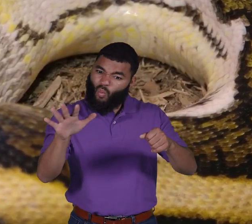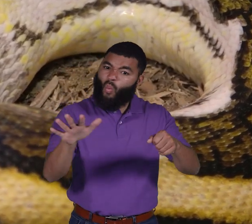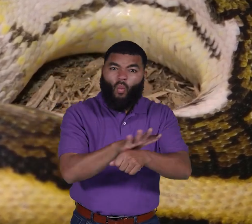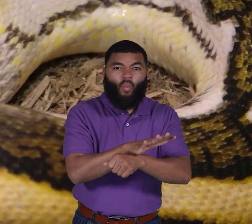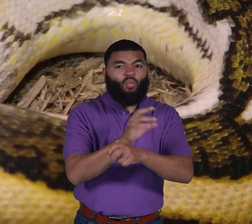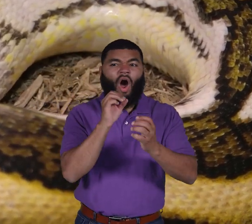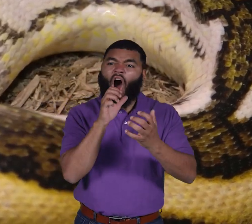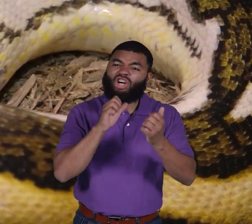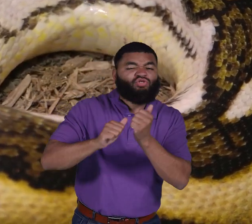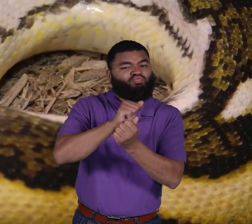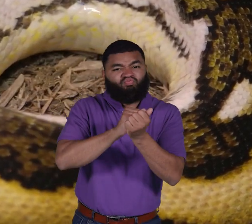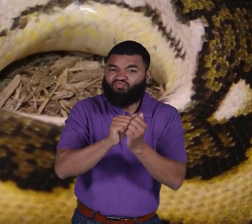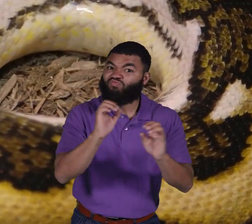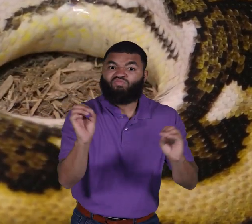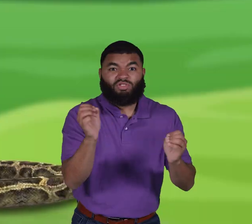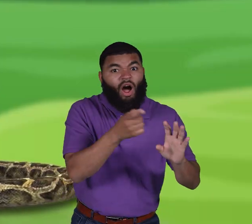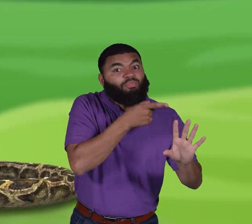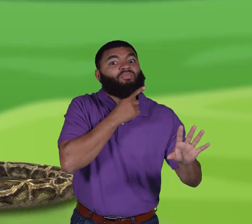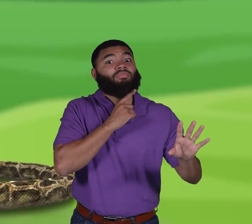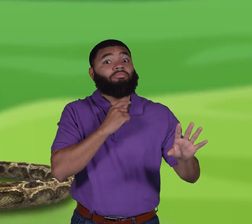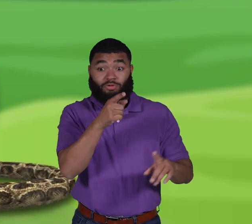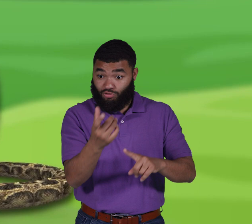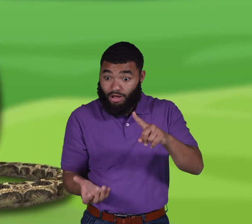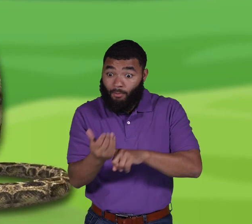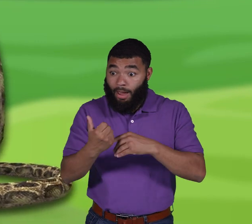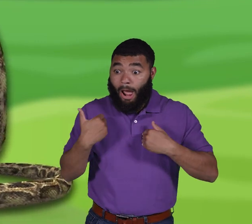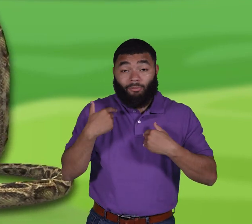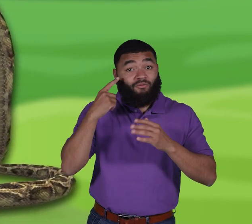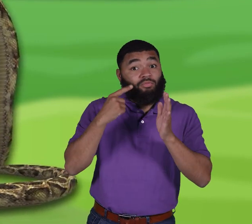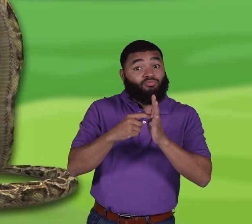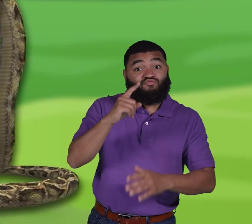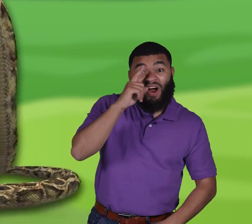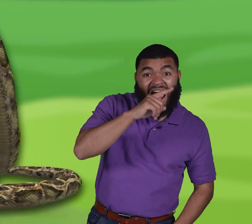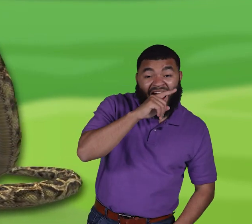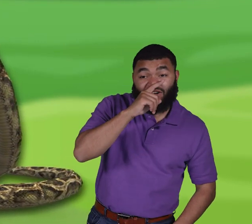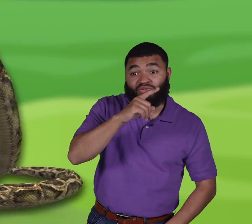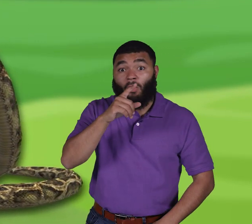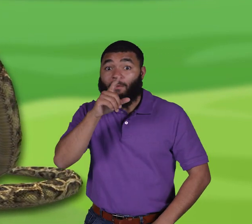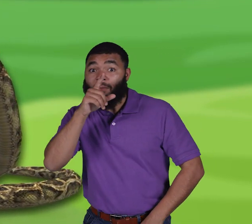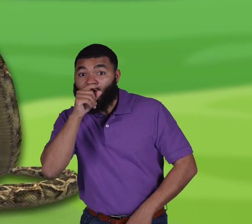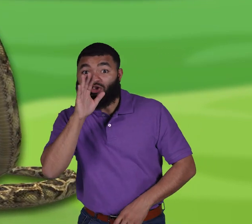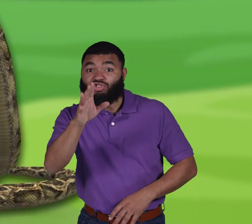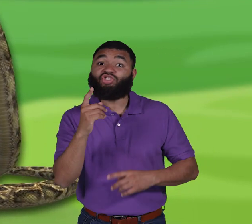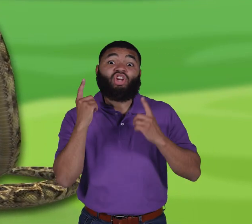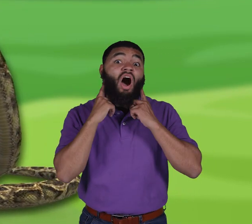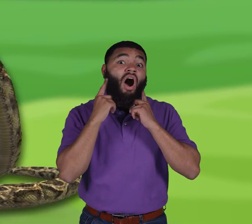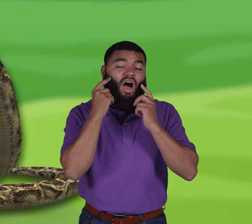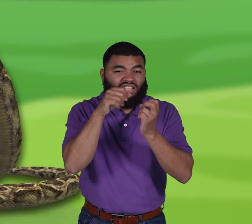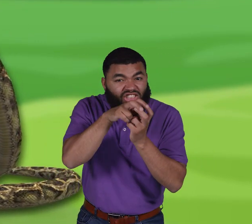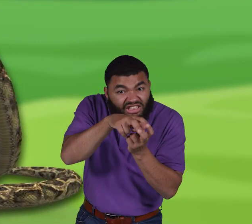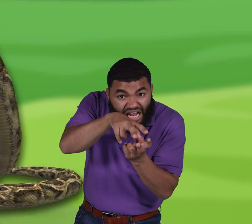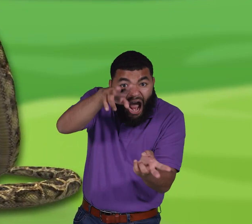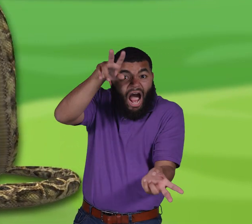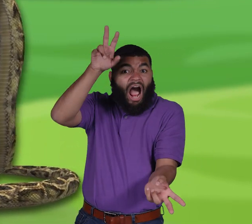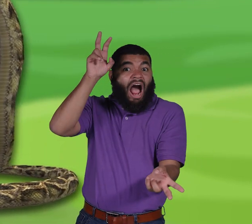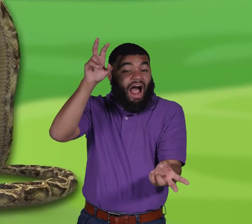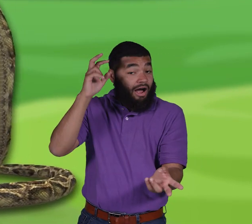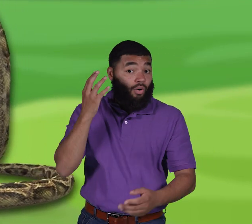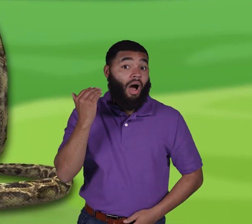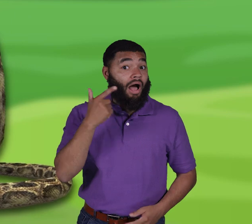eat, like a rat or a bird, their jaws can stretch wide open because they have extra bones